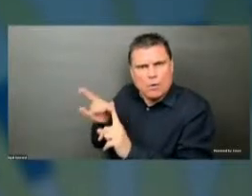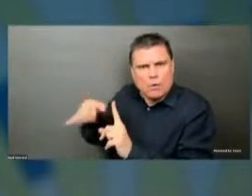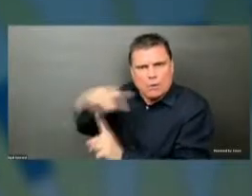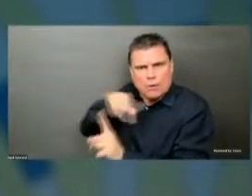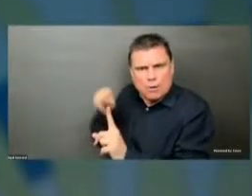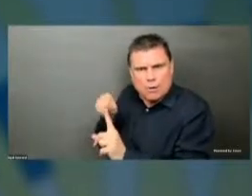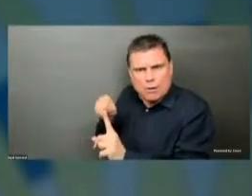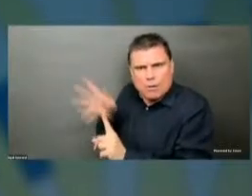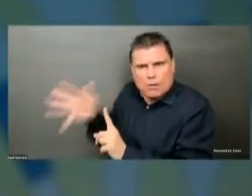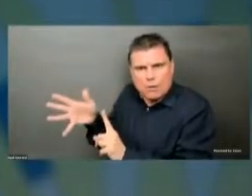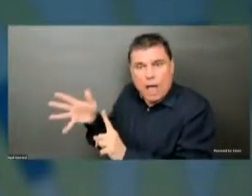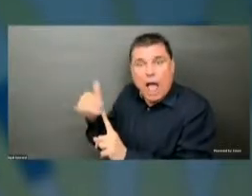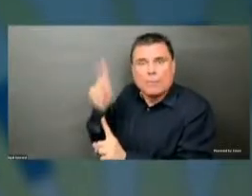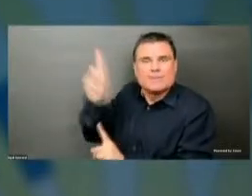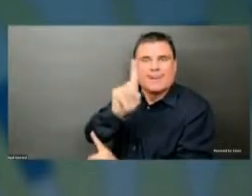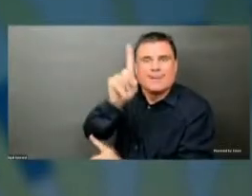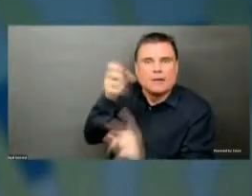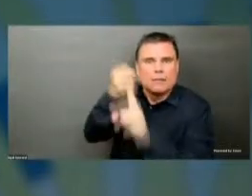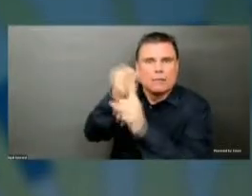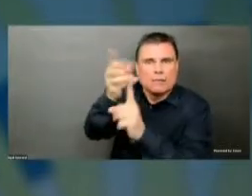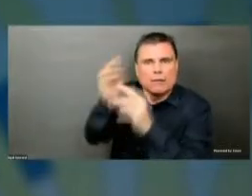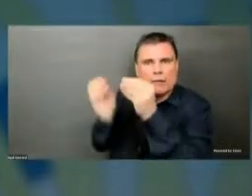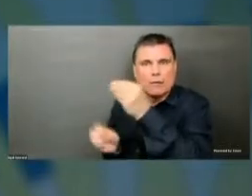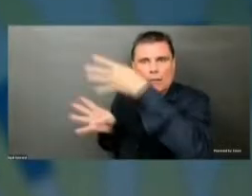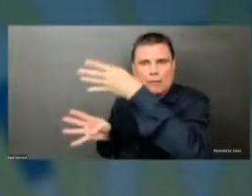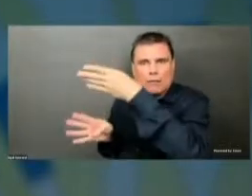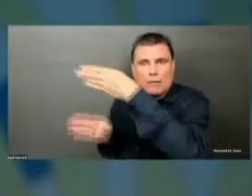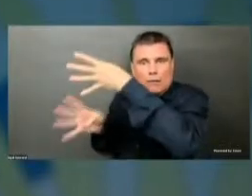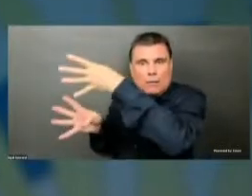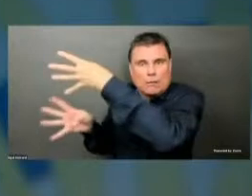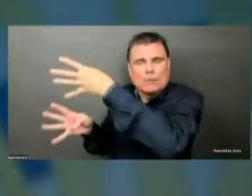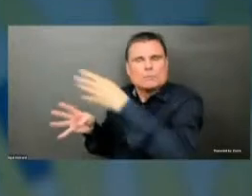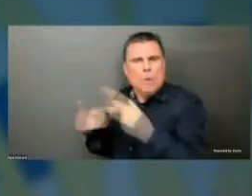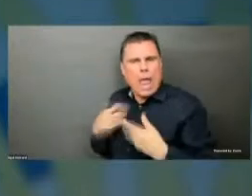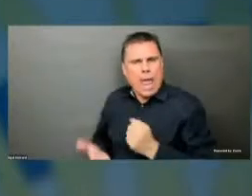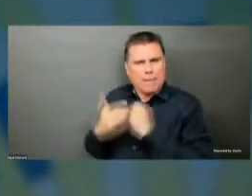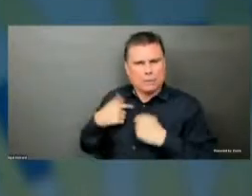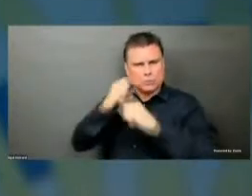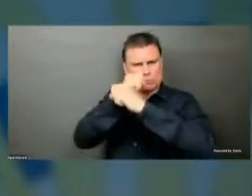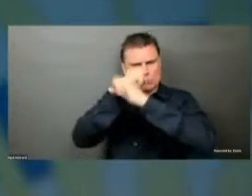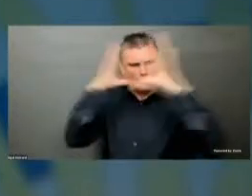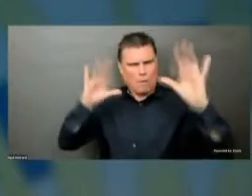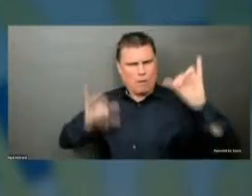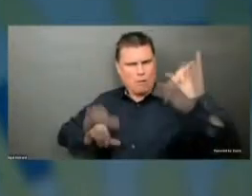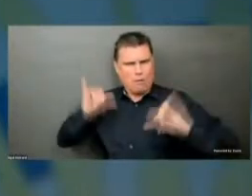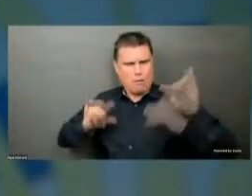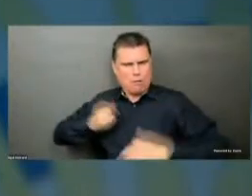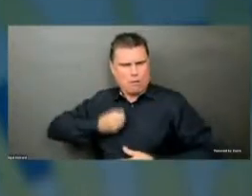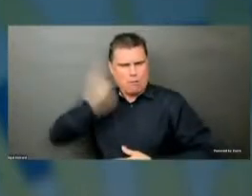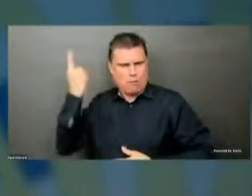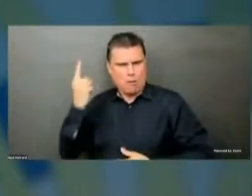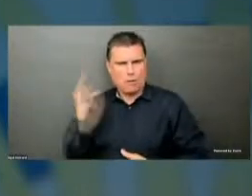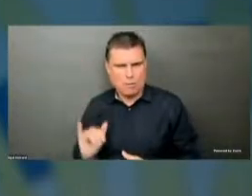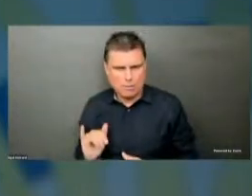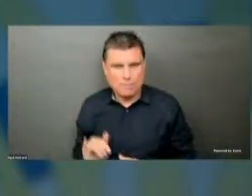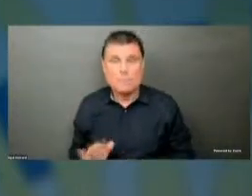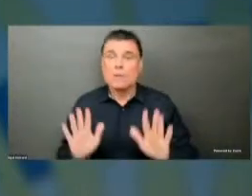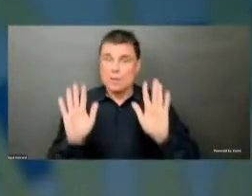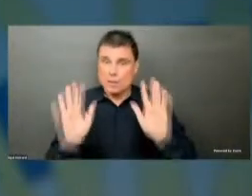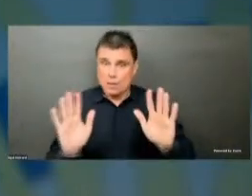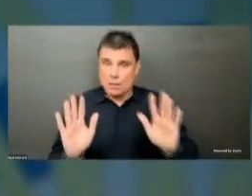So with that, I'm going to talk a little bit about where does that leave us